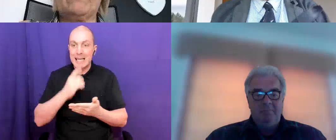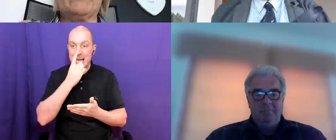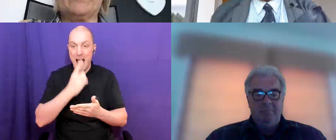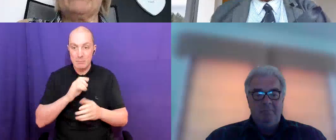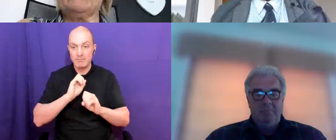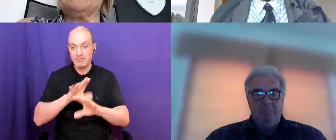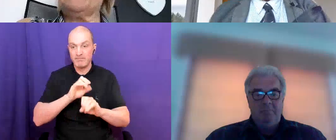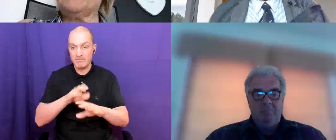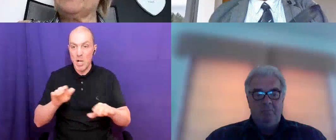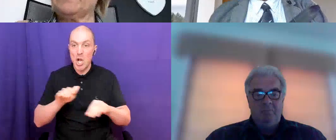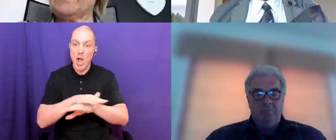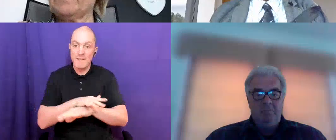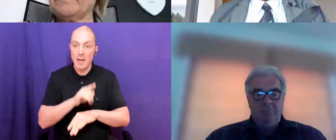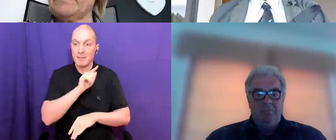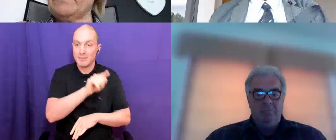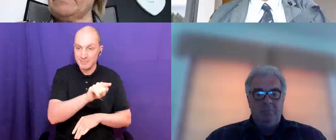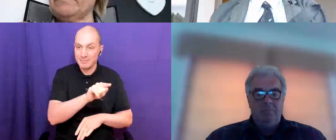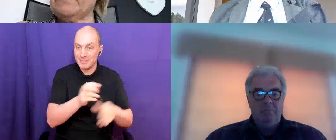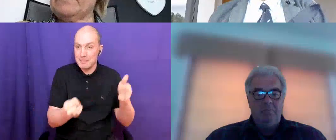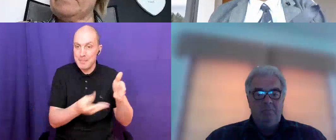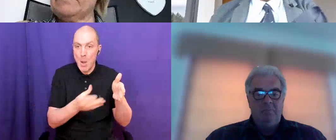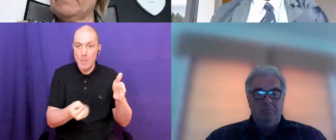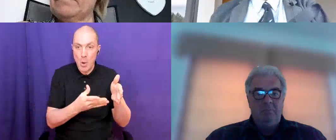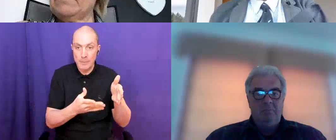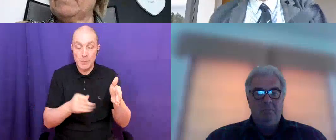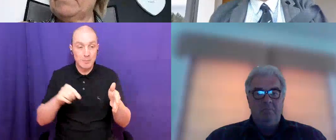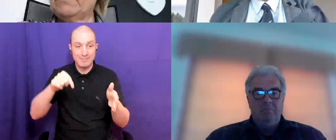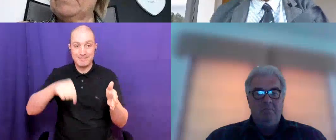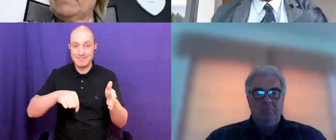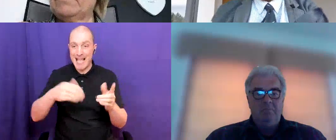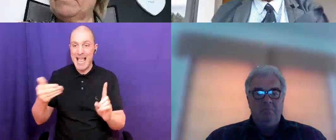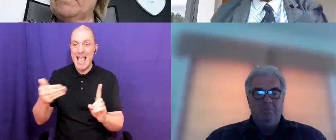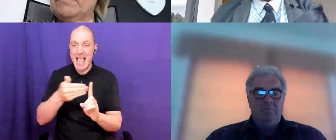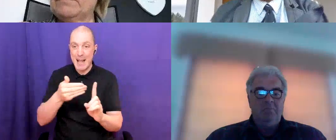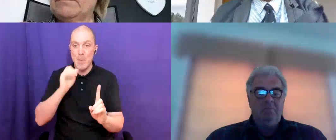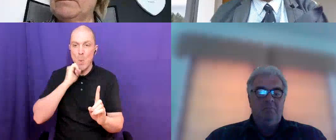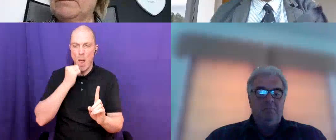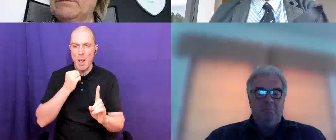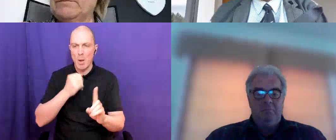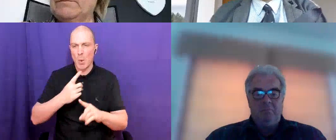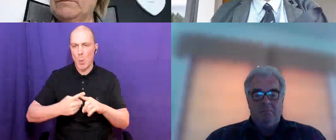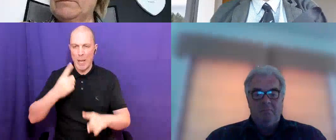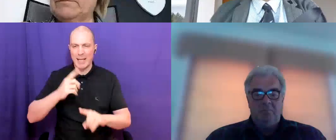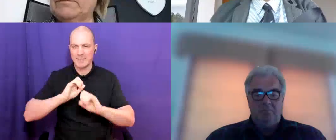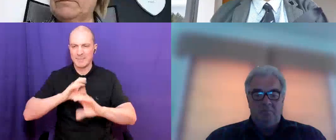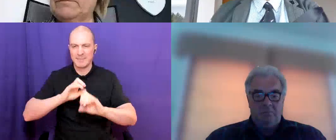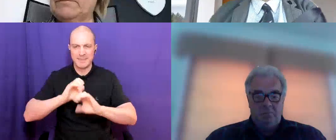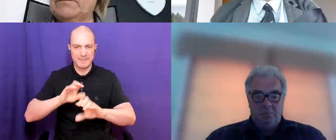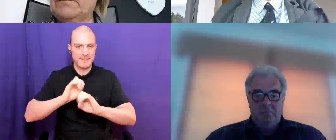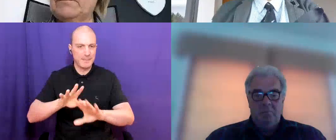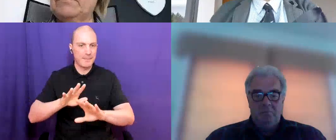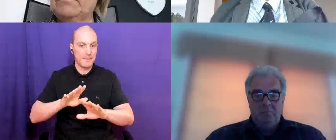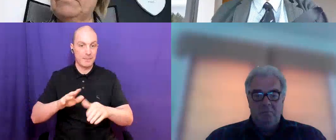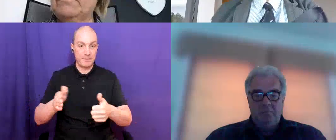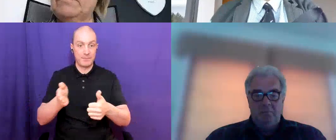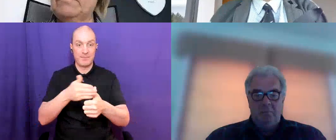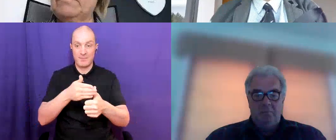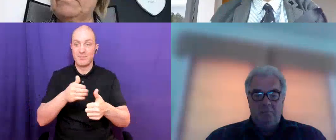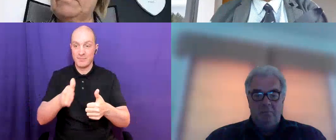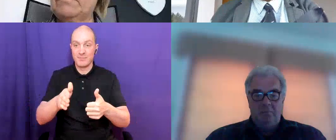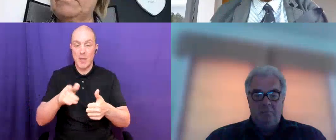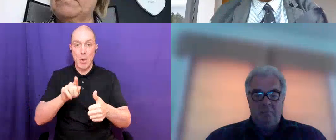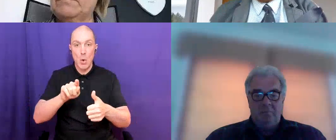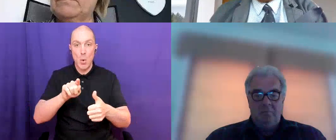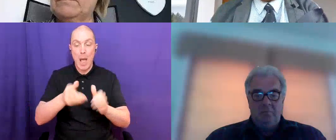So the session today, the purpose, I'll just run through the detail. First of all, to provide you